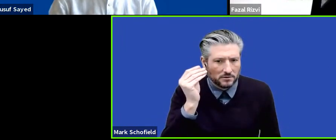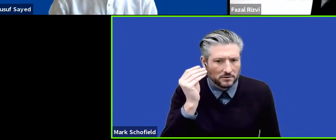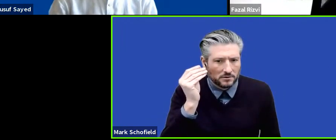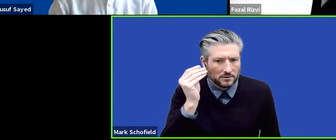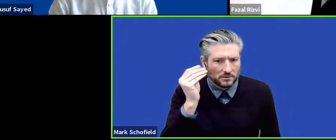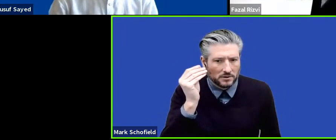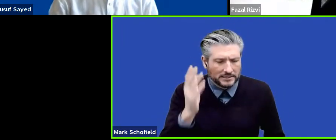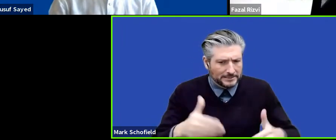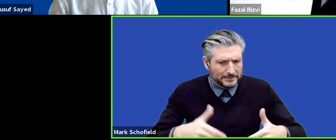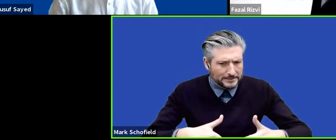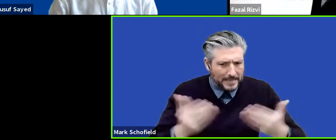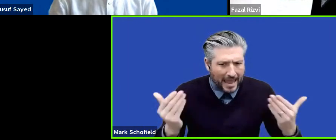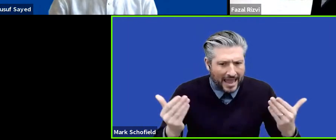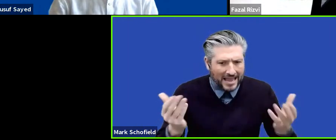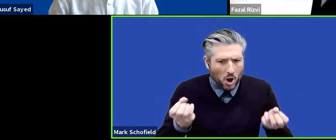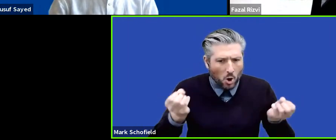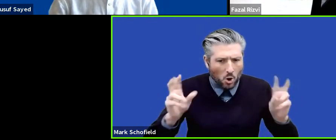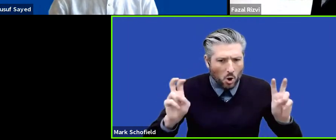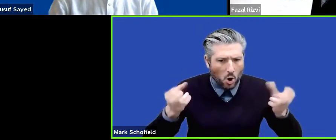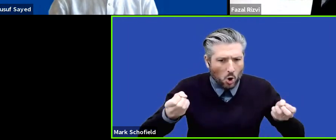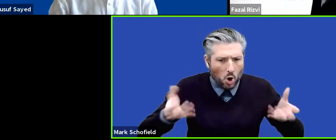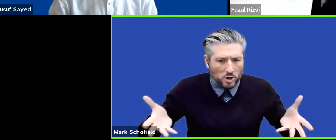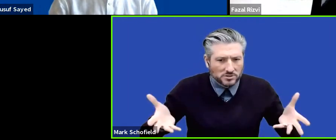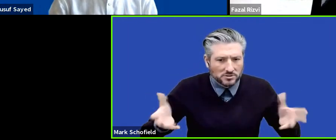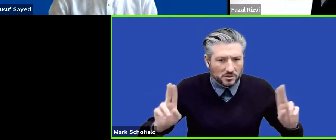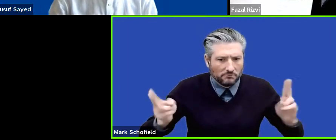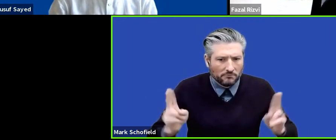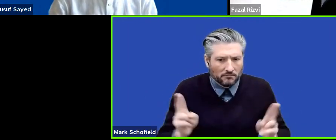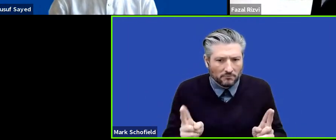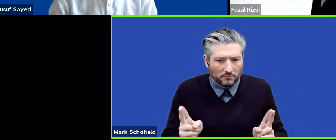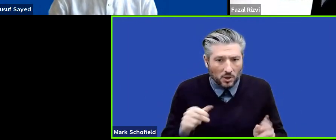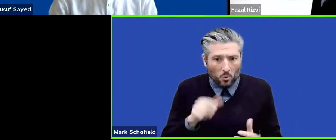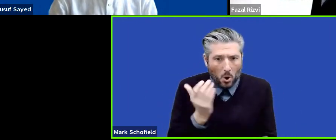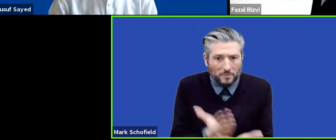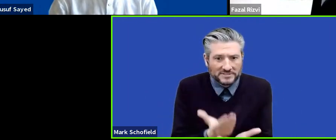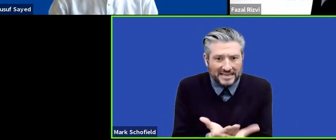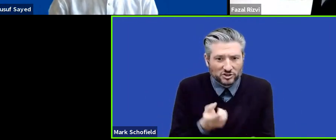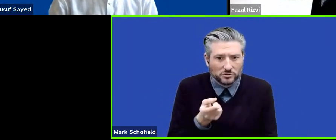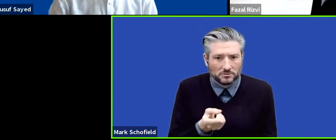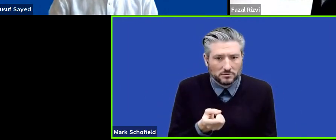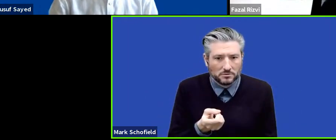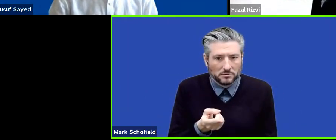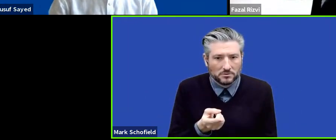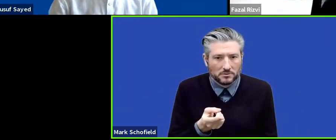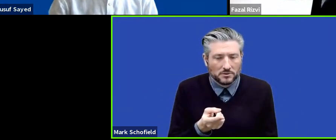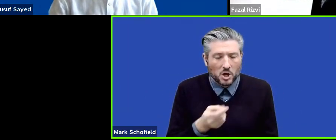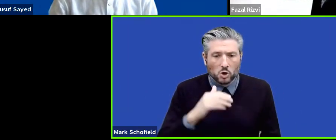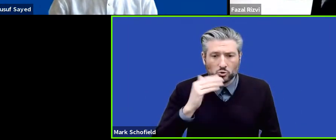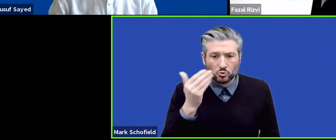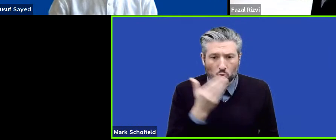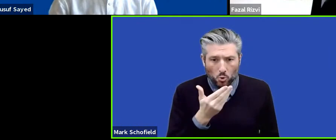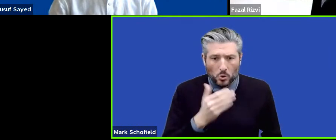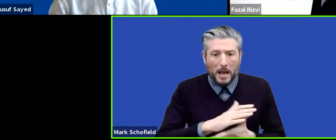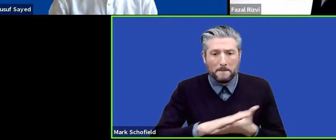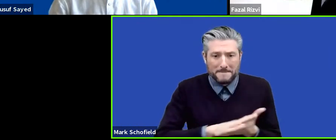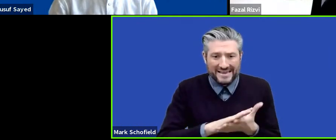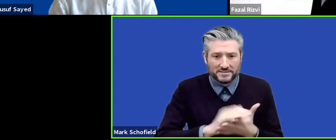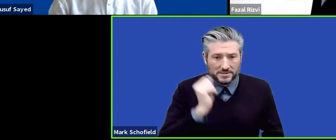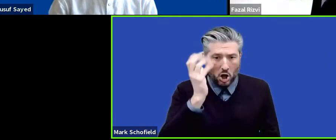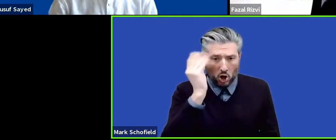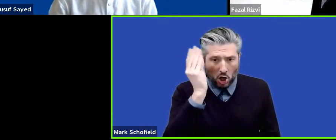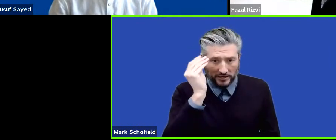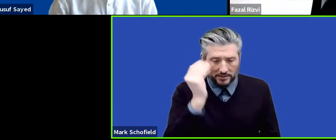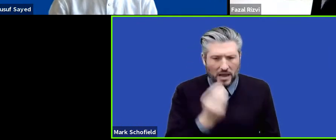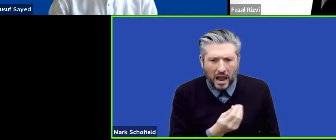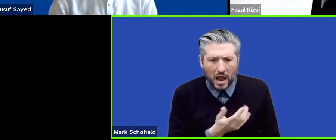days lost, as if content learning is the only thing that happens in schools. Curriculum coverage has become almost the